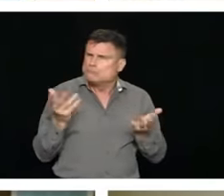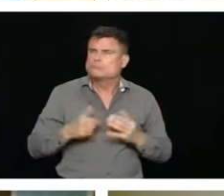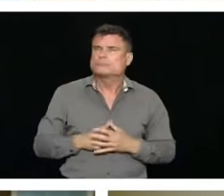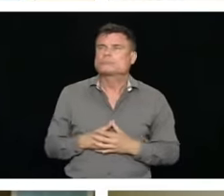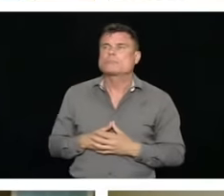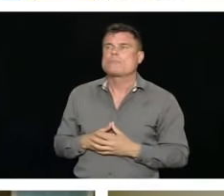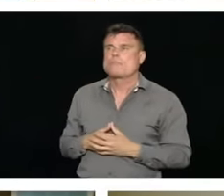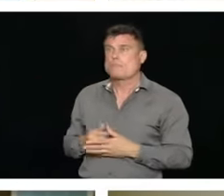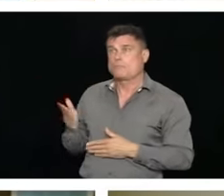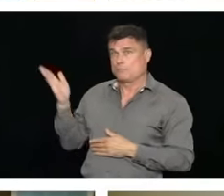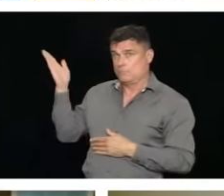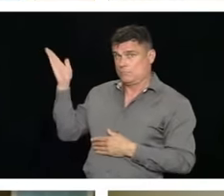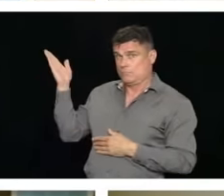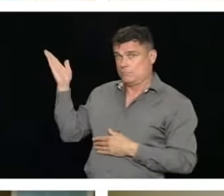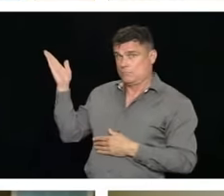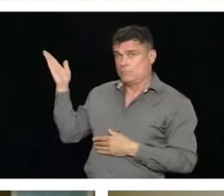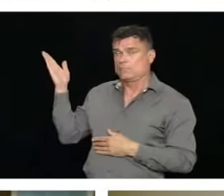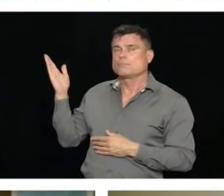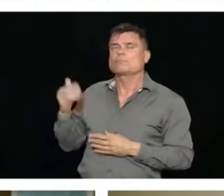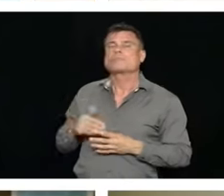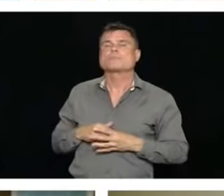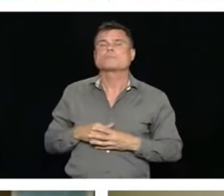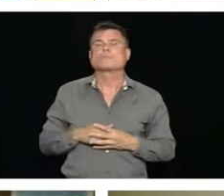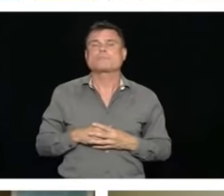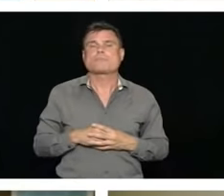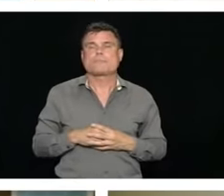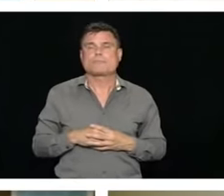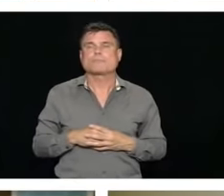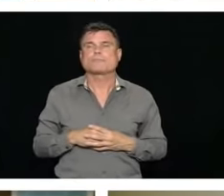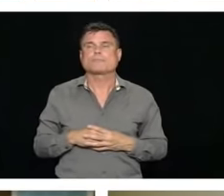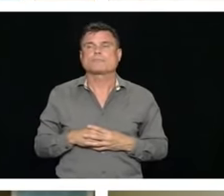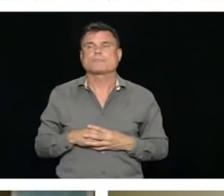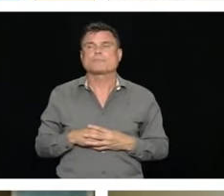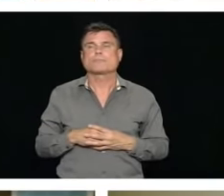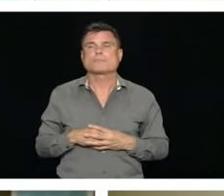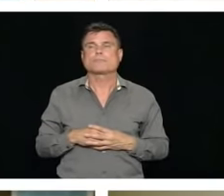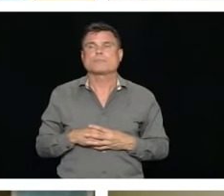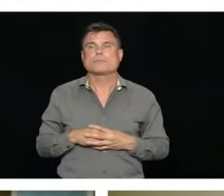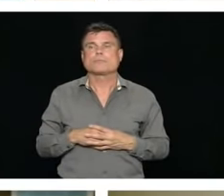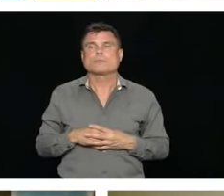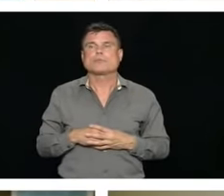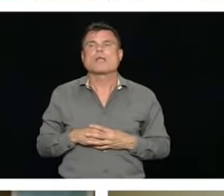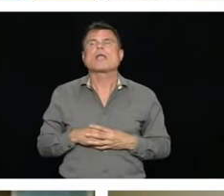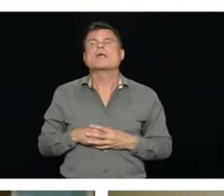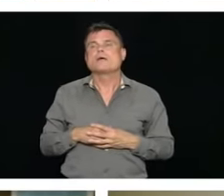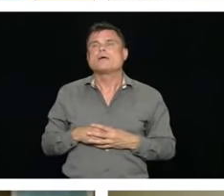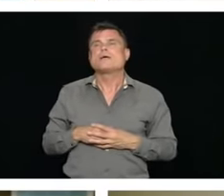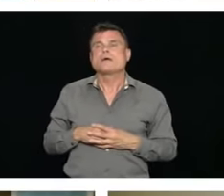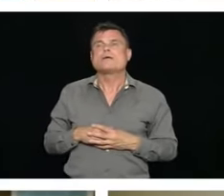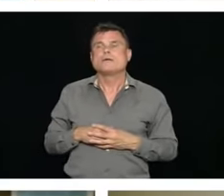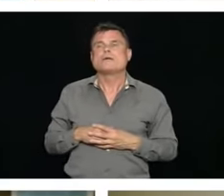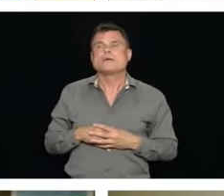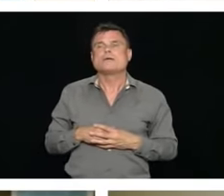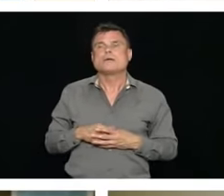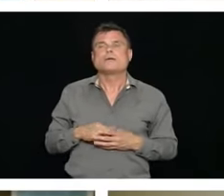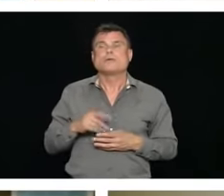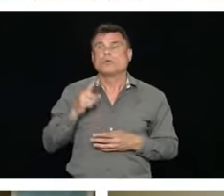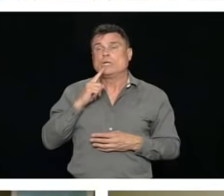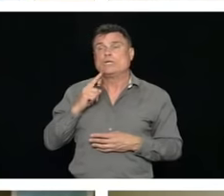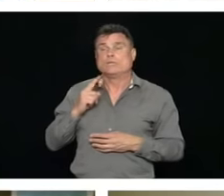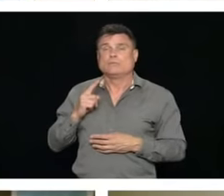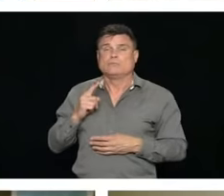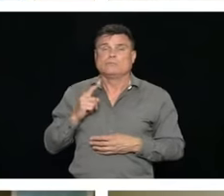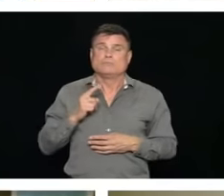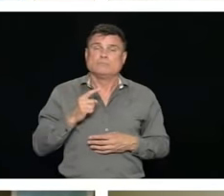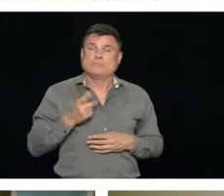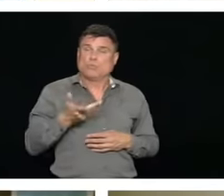look, as I think all three of us have said already, and yourself as well, Ravi, teachers have supported us and our families incredibly well.